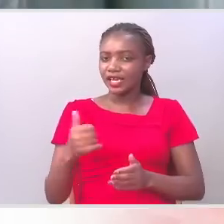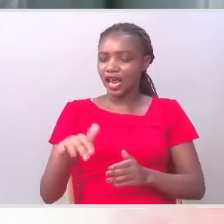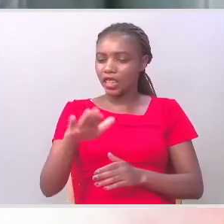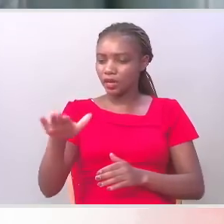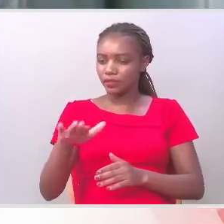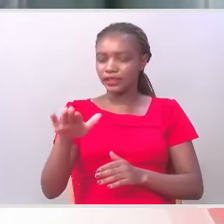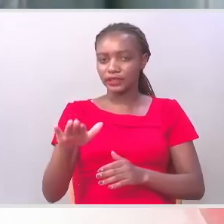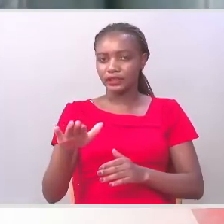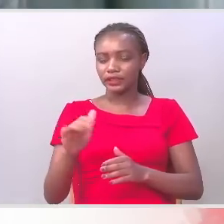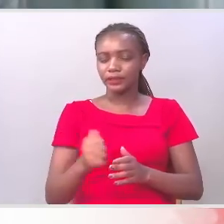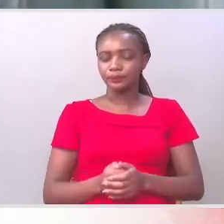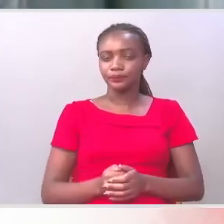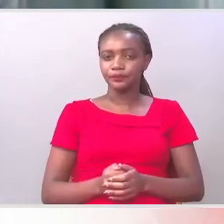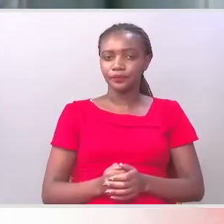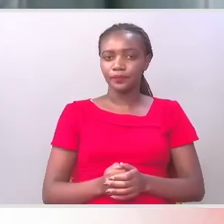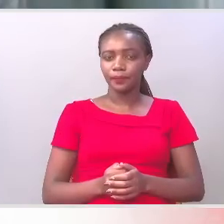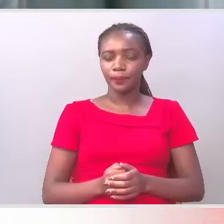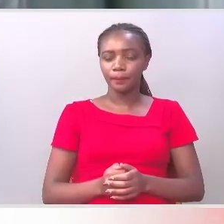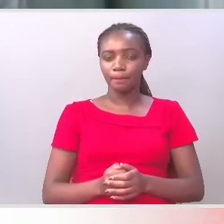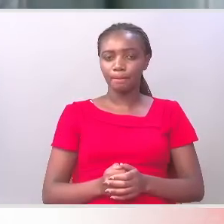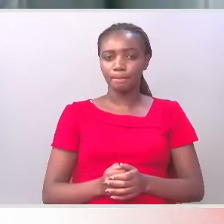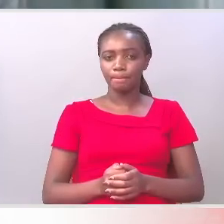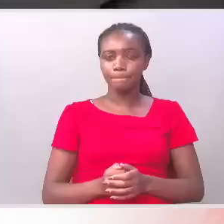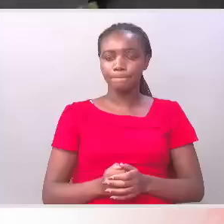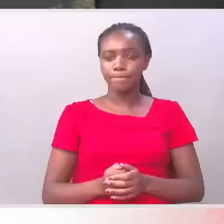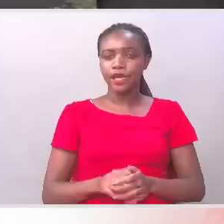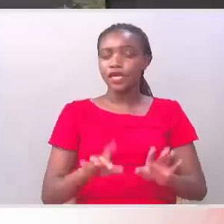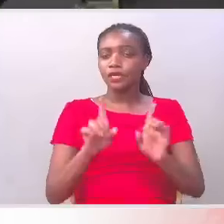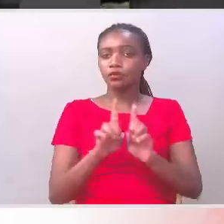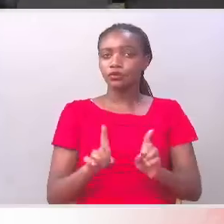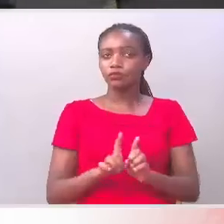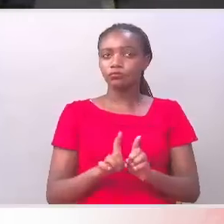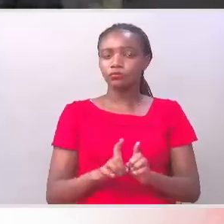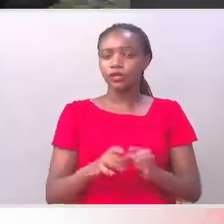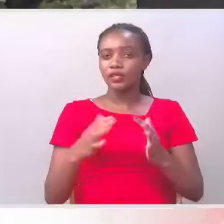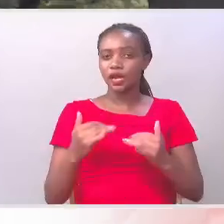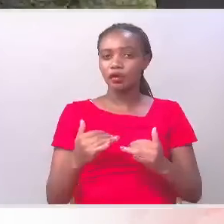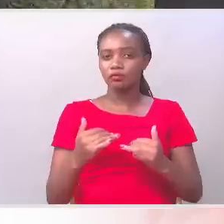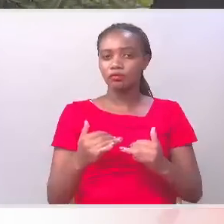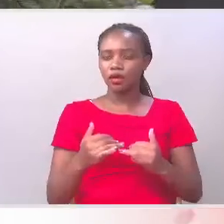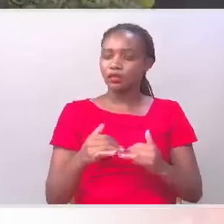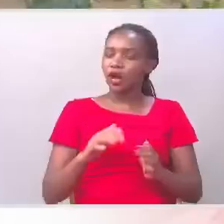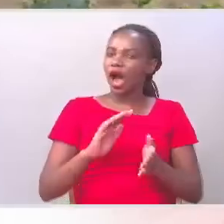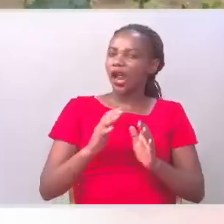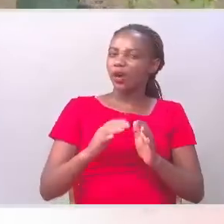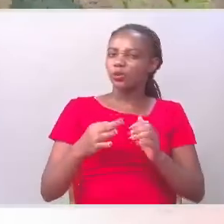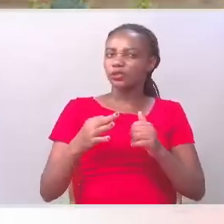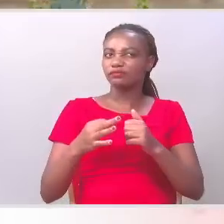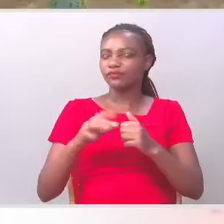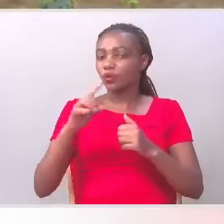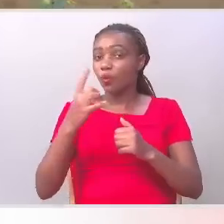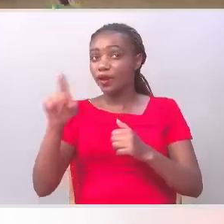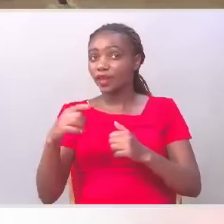the natural species that are found in a particular habitat. It's taken over a couple of thousand acres of land that